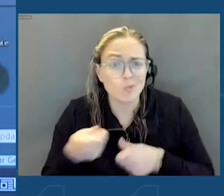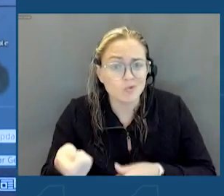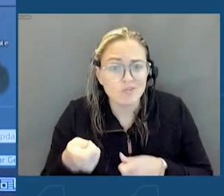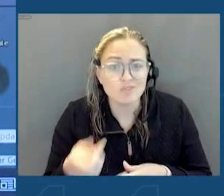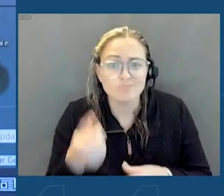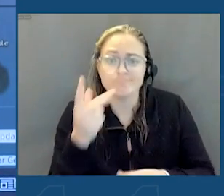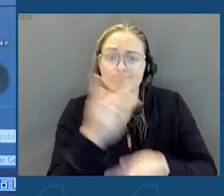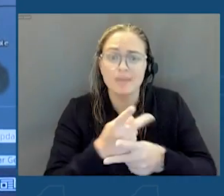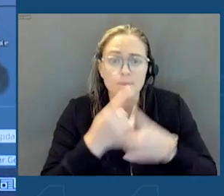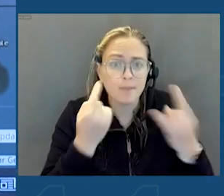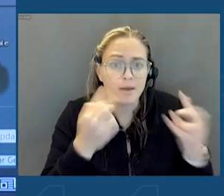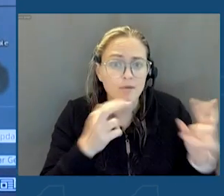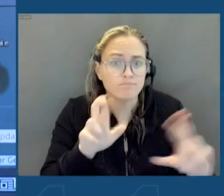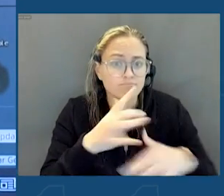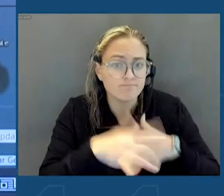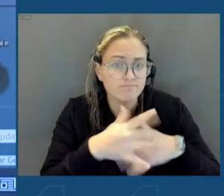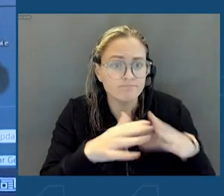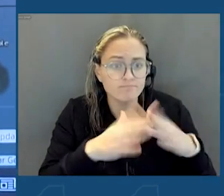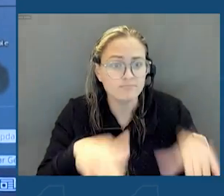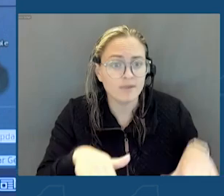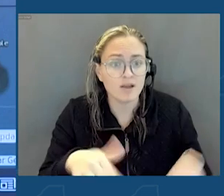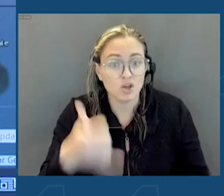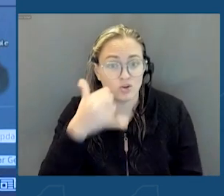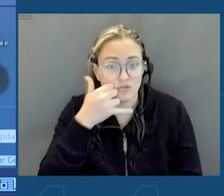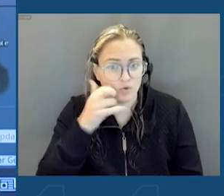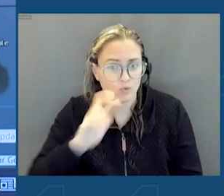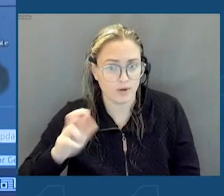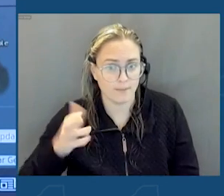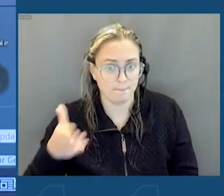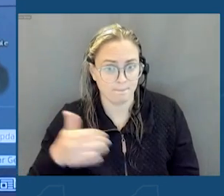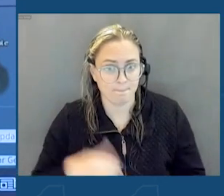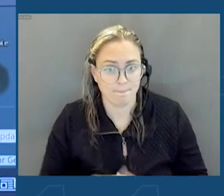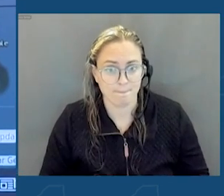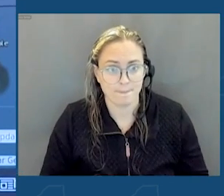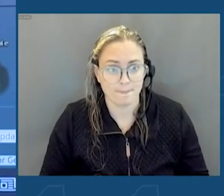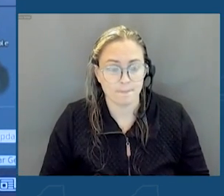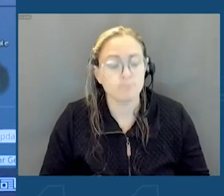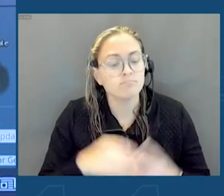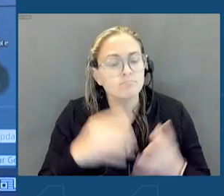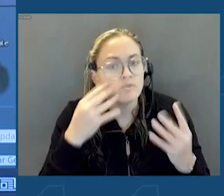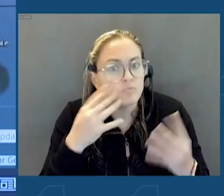in your house, and you need to keep your phone handy. And there's information on